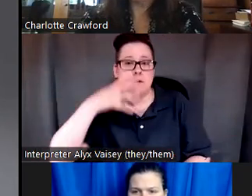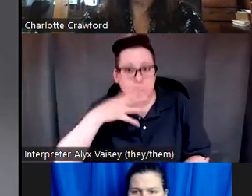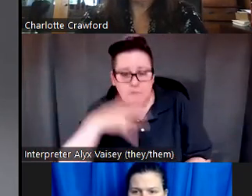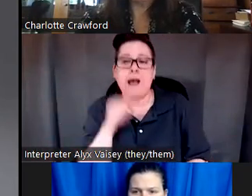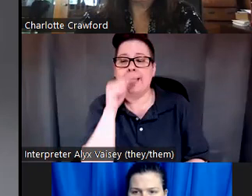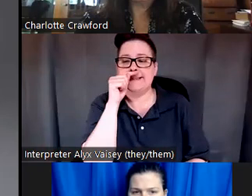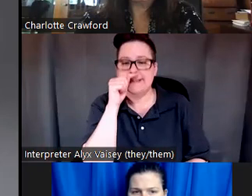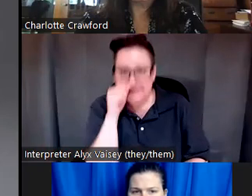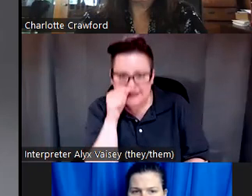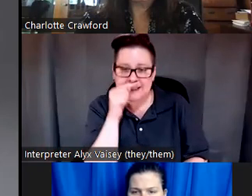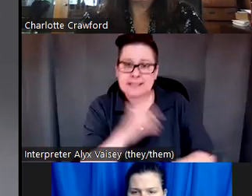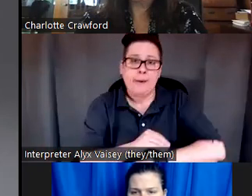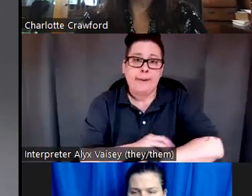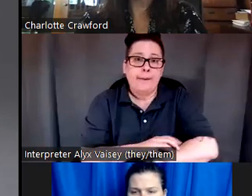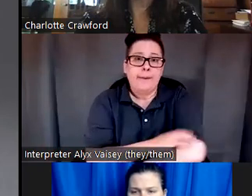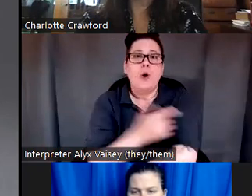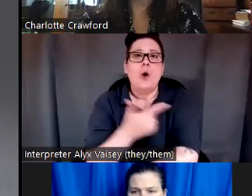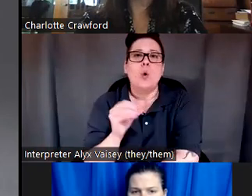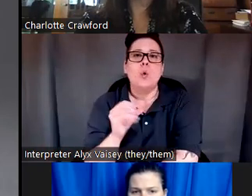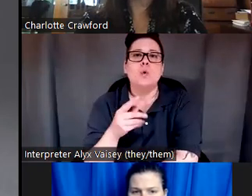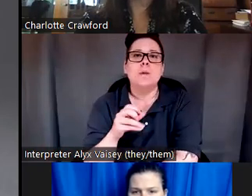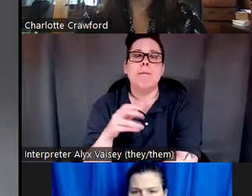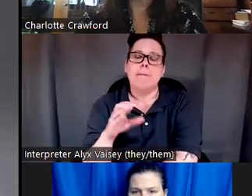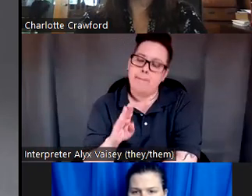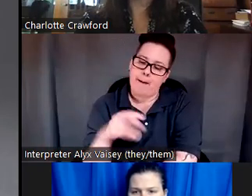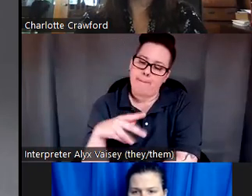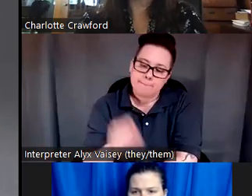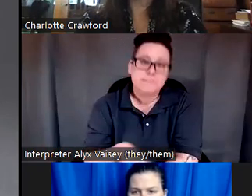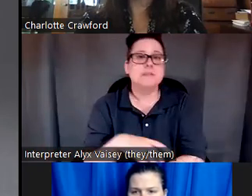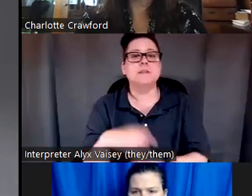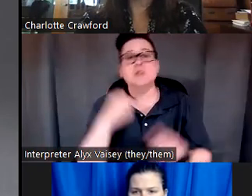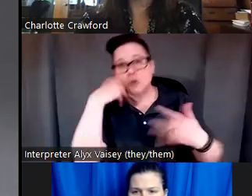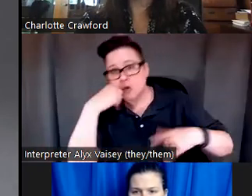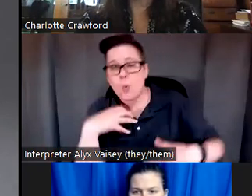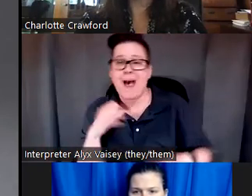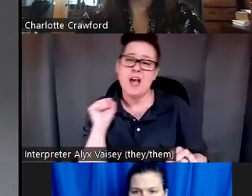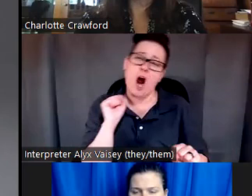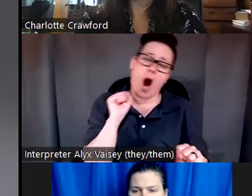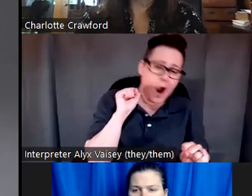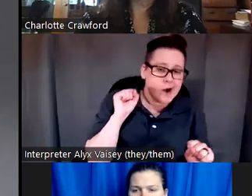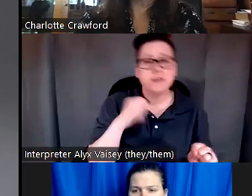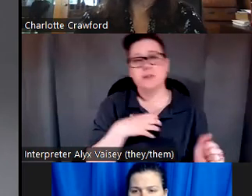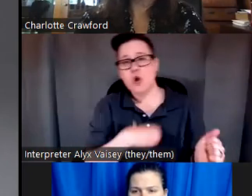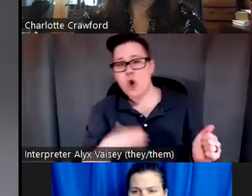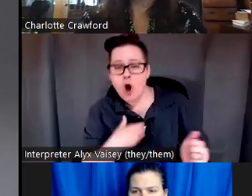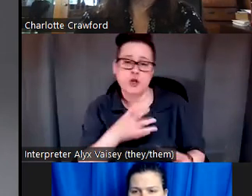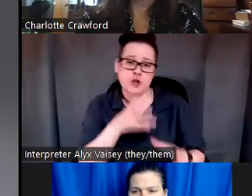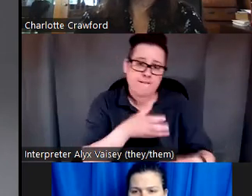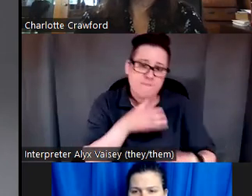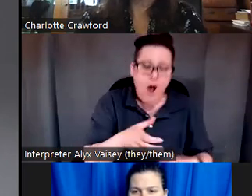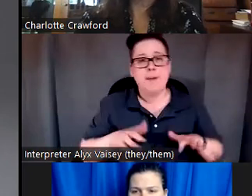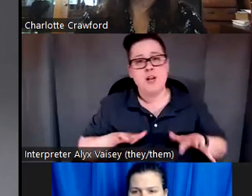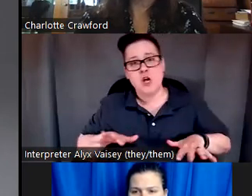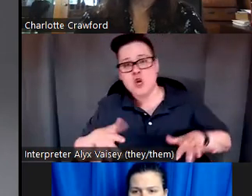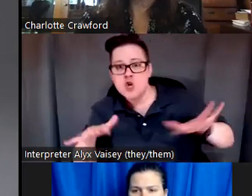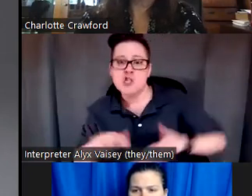sneezing, goosebumps, also known as piloerection, sweating, yawning, nausea or vomiting, nervousness,